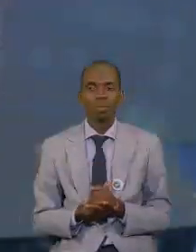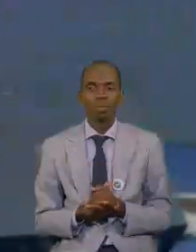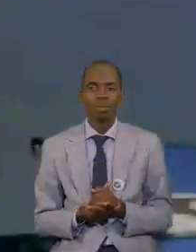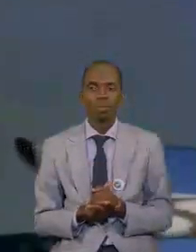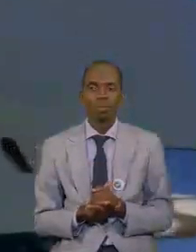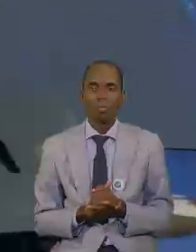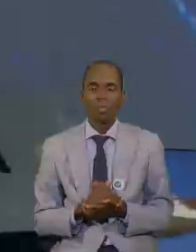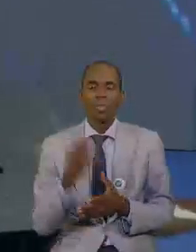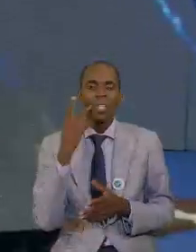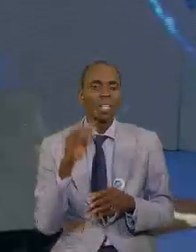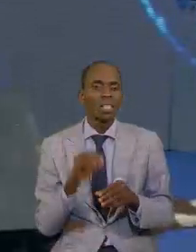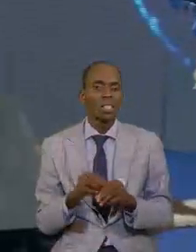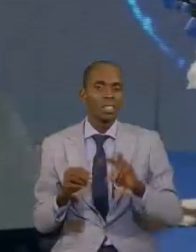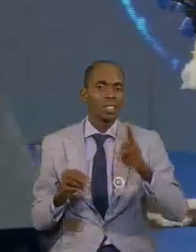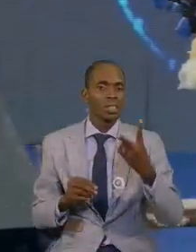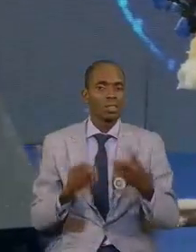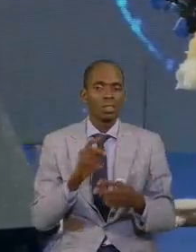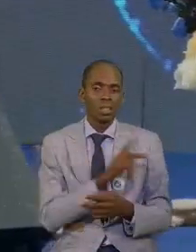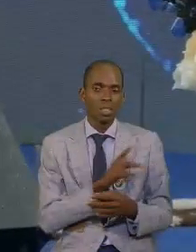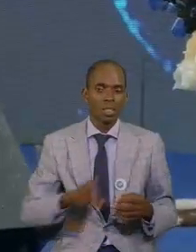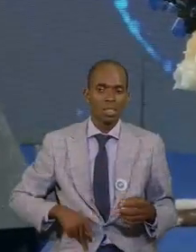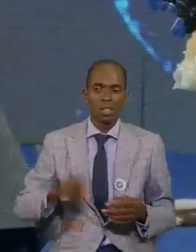Look at 2 Kings chapter 2.